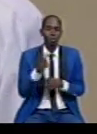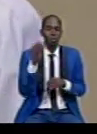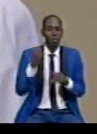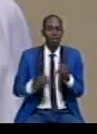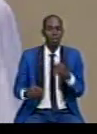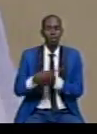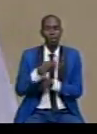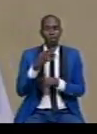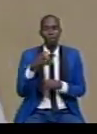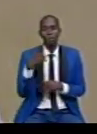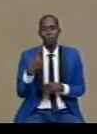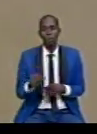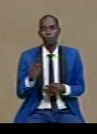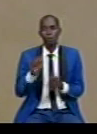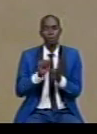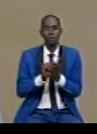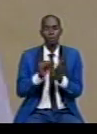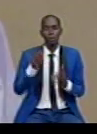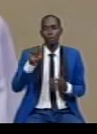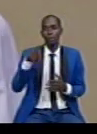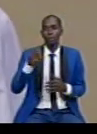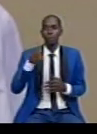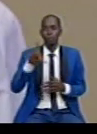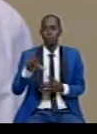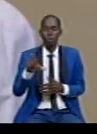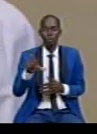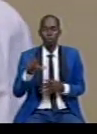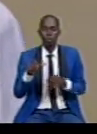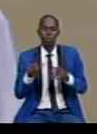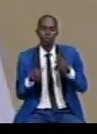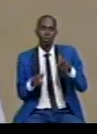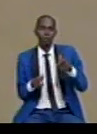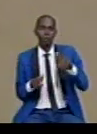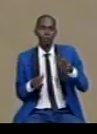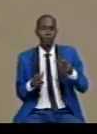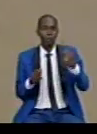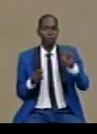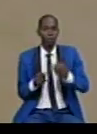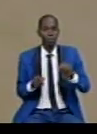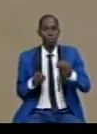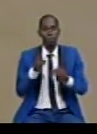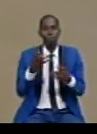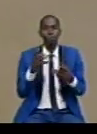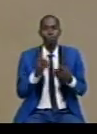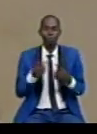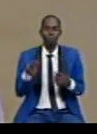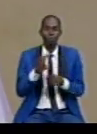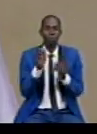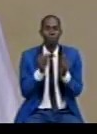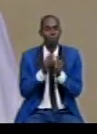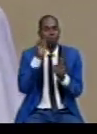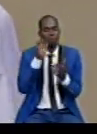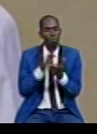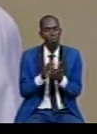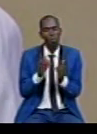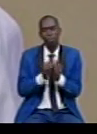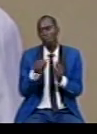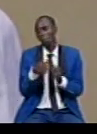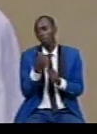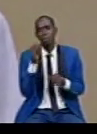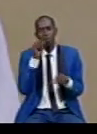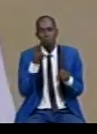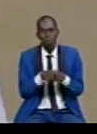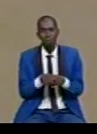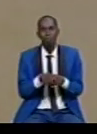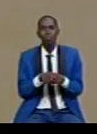the Global Crusade. That was on the 25th, it was Tuesday. I had to travel with my wife and two other sisters and a driver